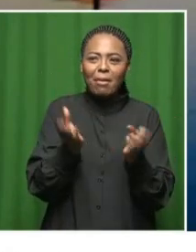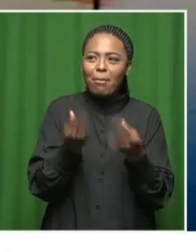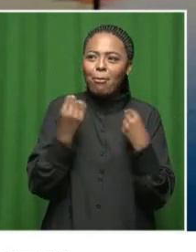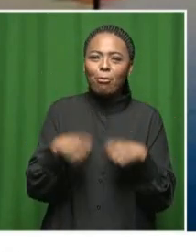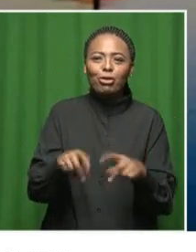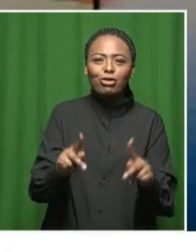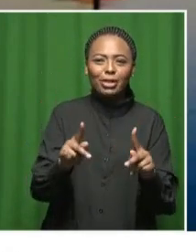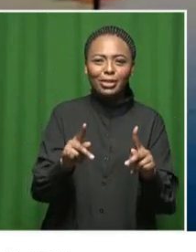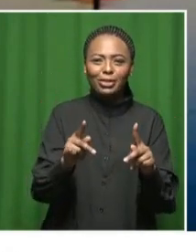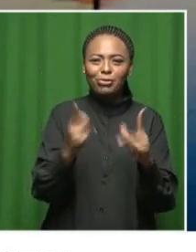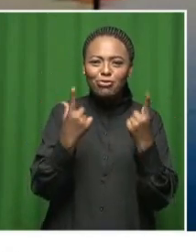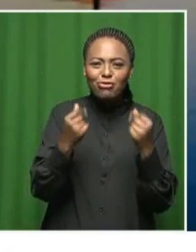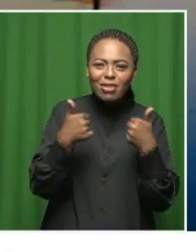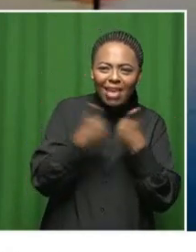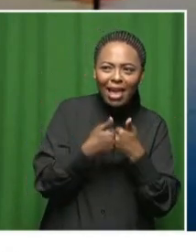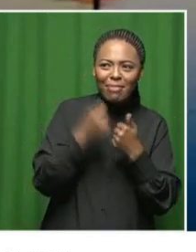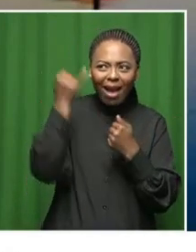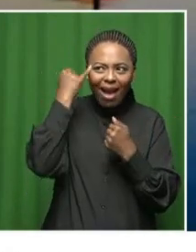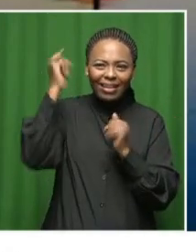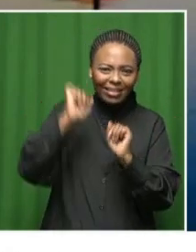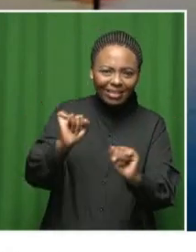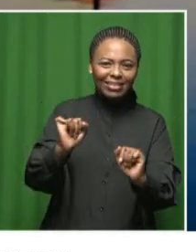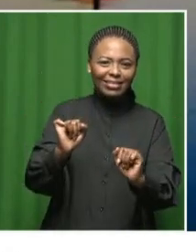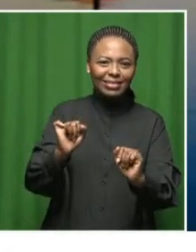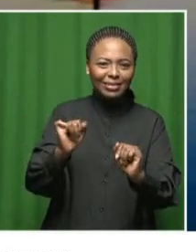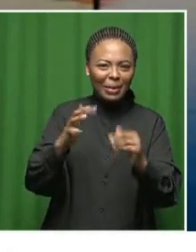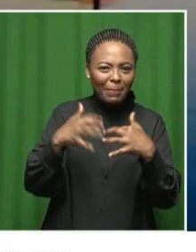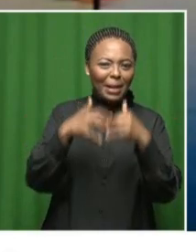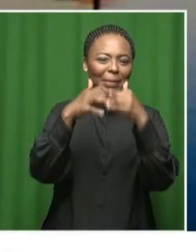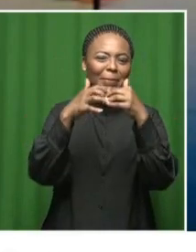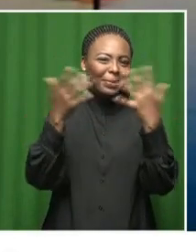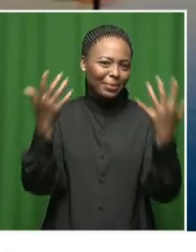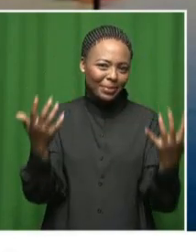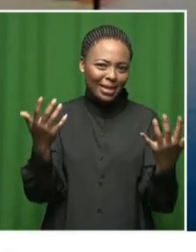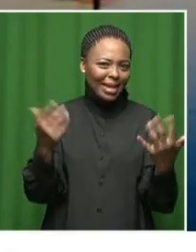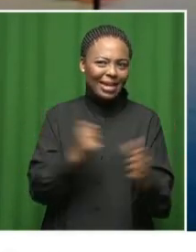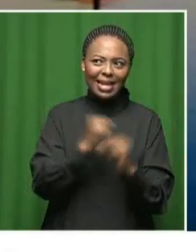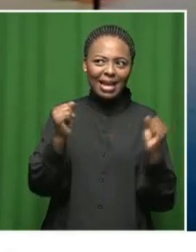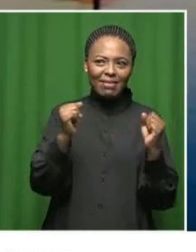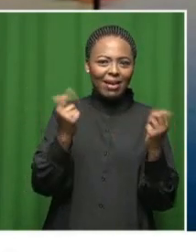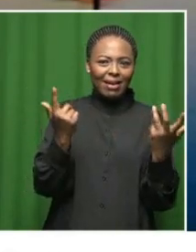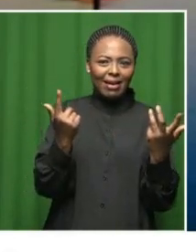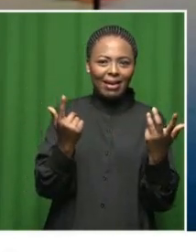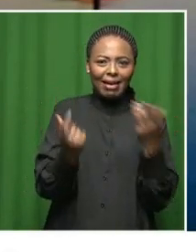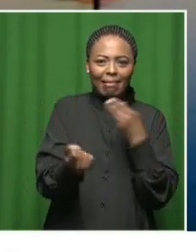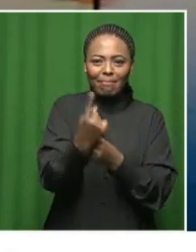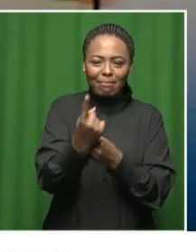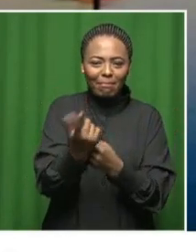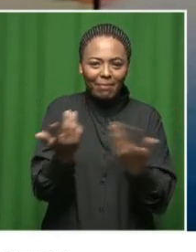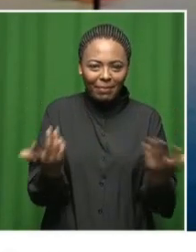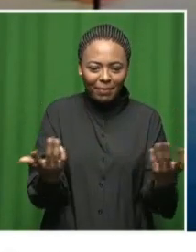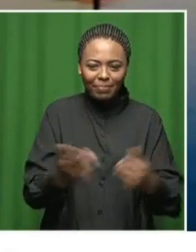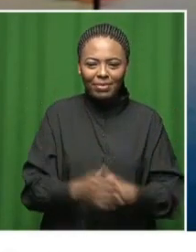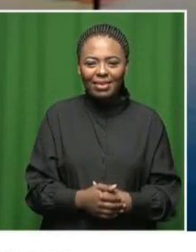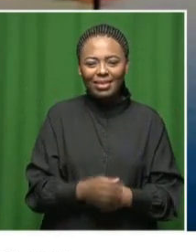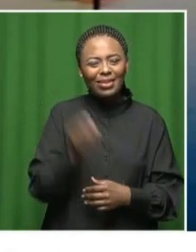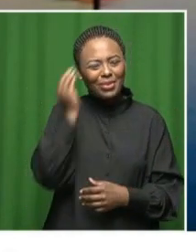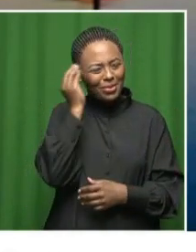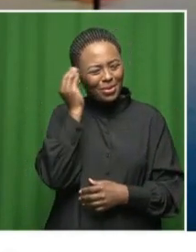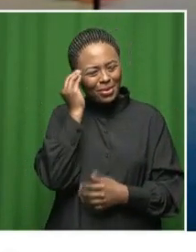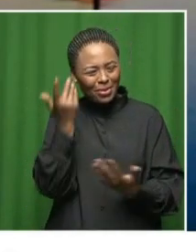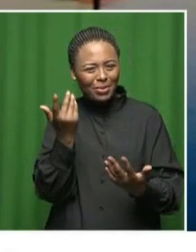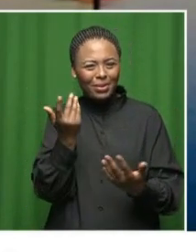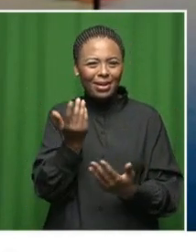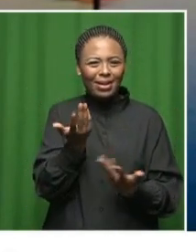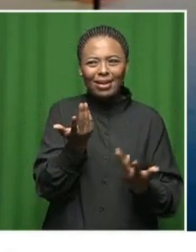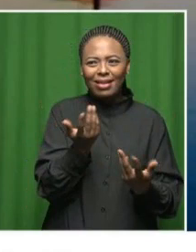to create, you don't get these sort of themes coming into games, right? Yes, you get your normal Grand Theft Autos and you